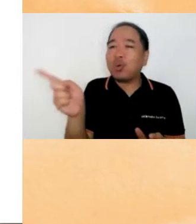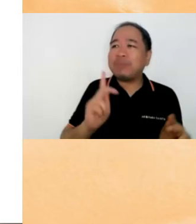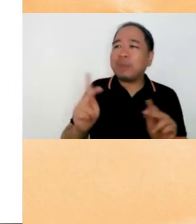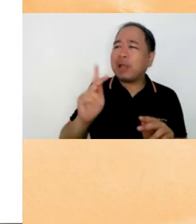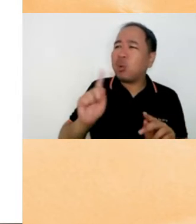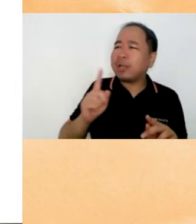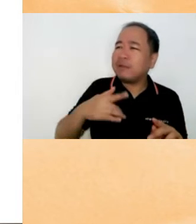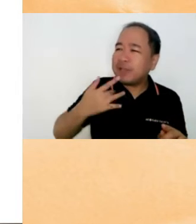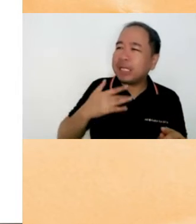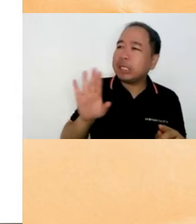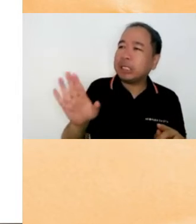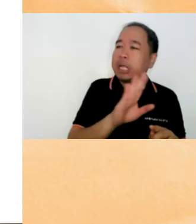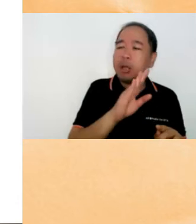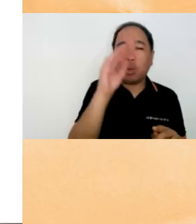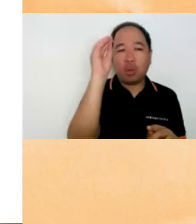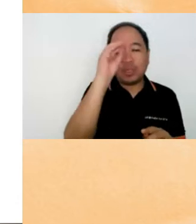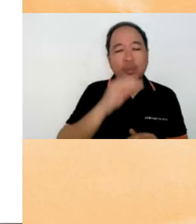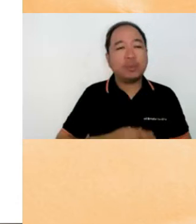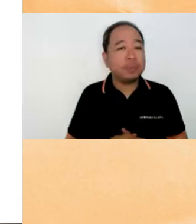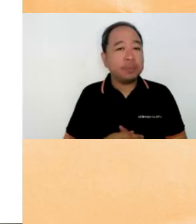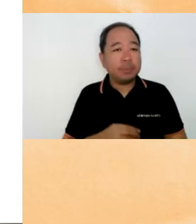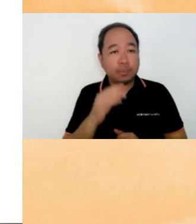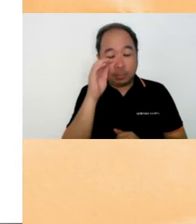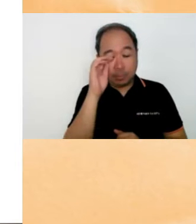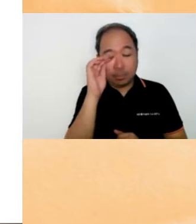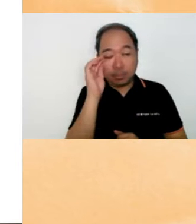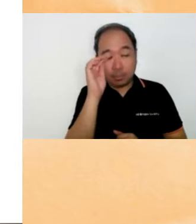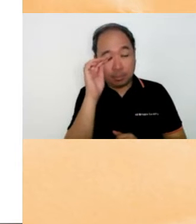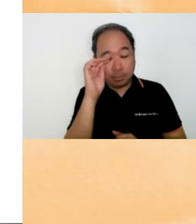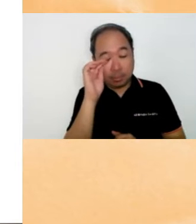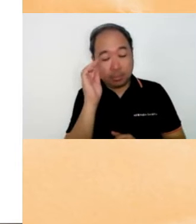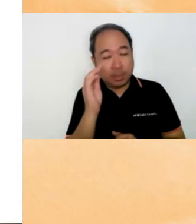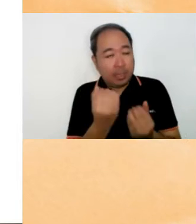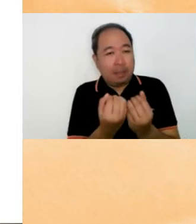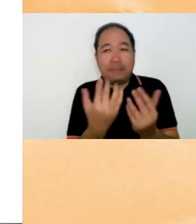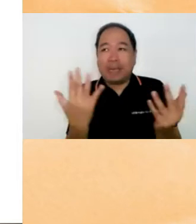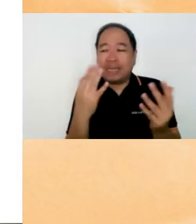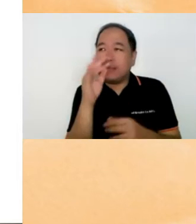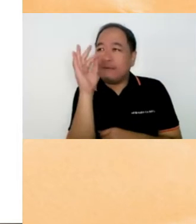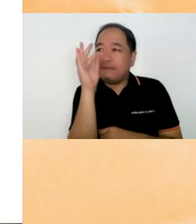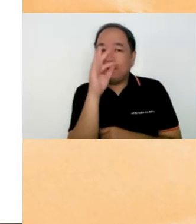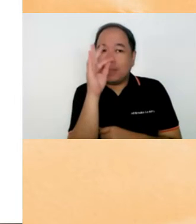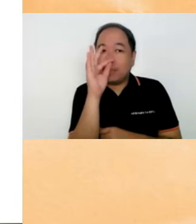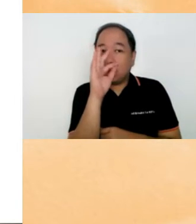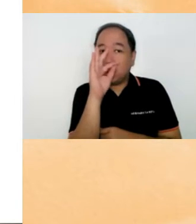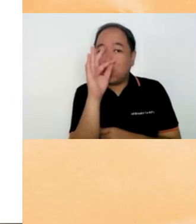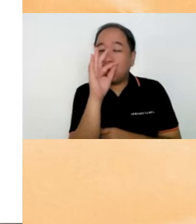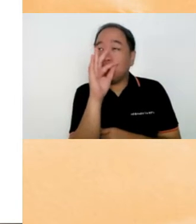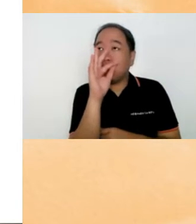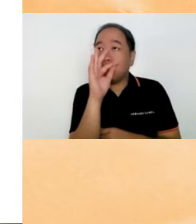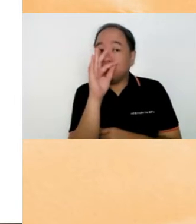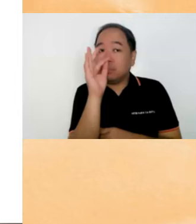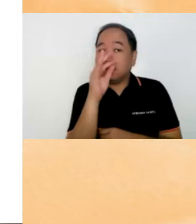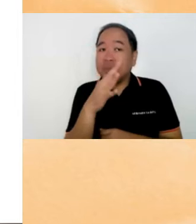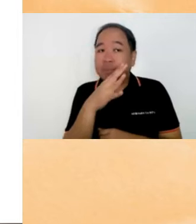Many Filipino parents tend to indulge dependence. That is, they help the child instead of letting them try things